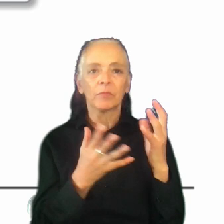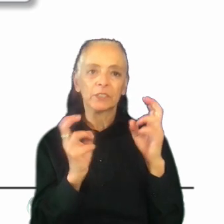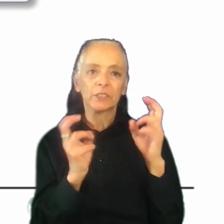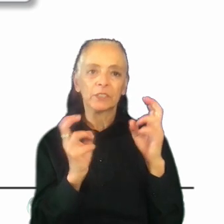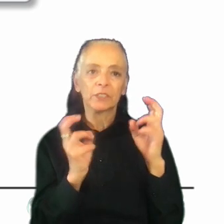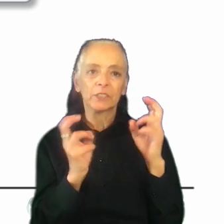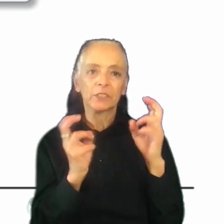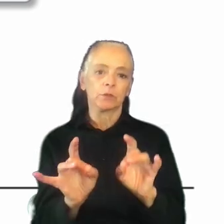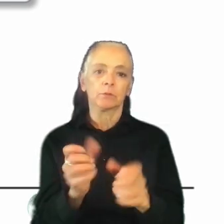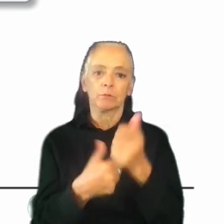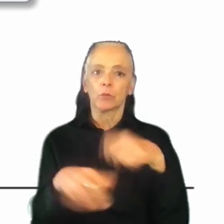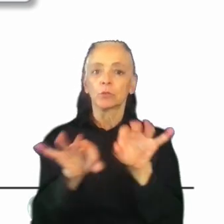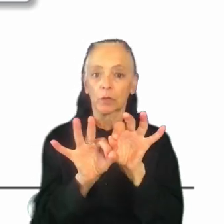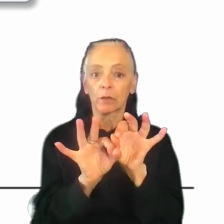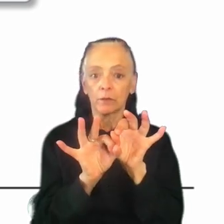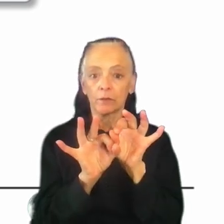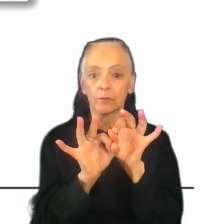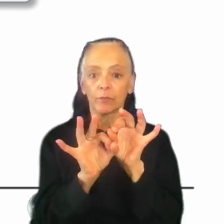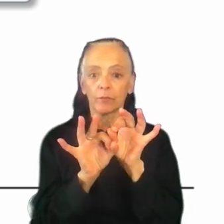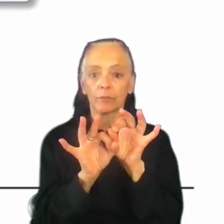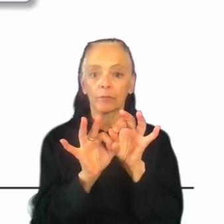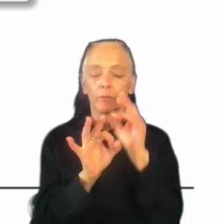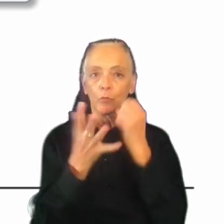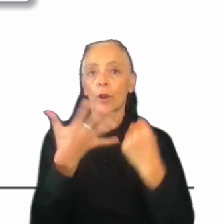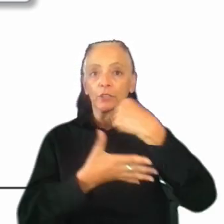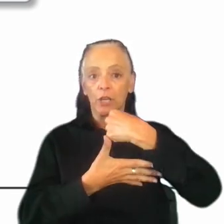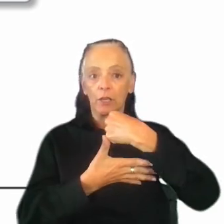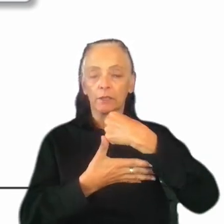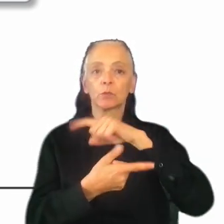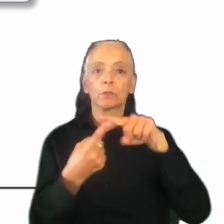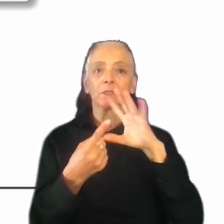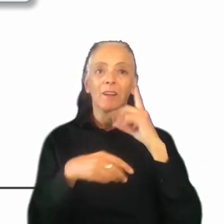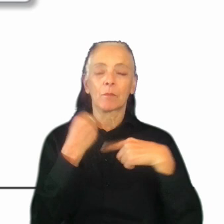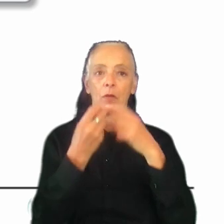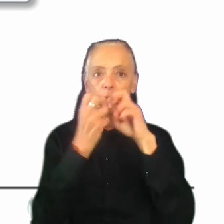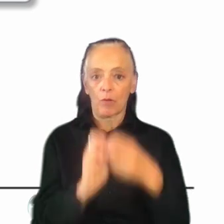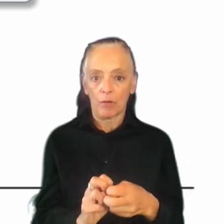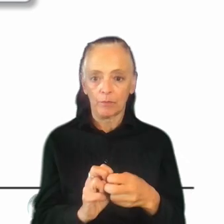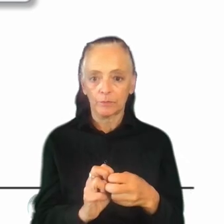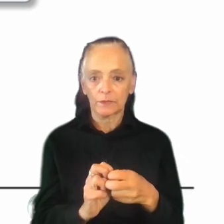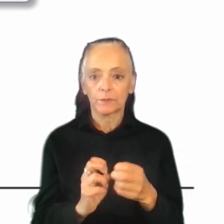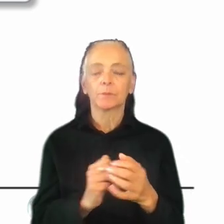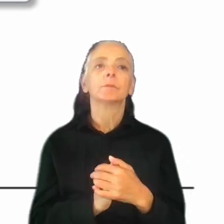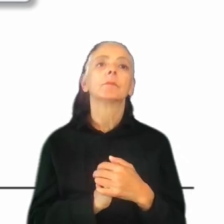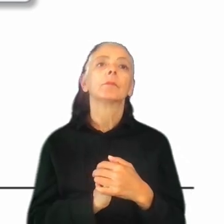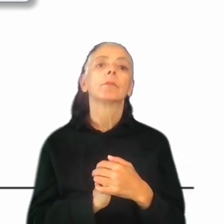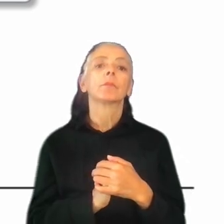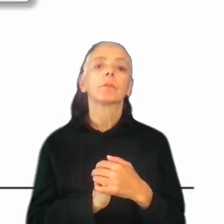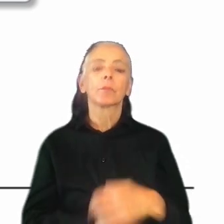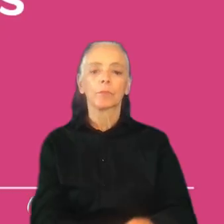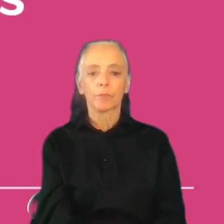the most critical or the most interesting ones to prioritize when you're talking about the problems with your game team